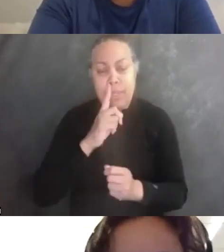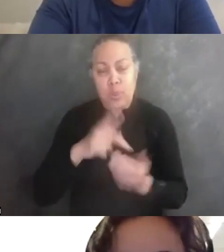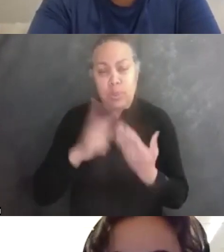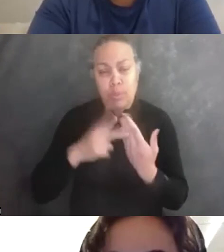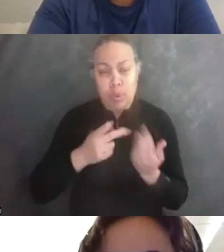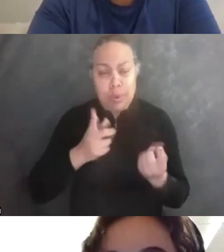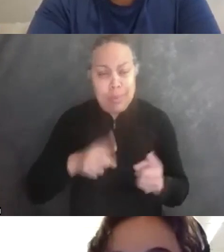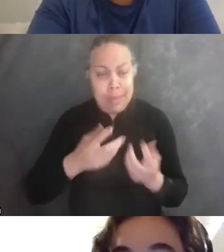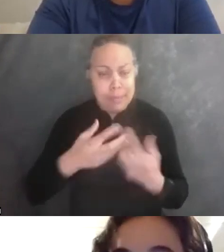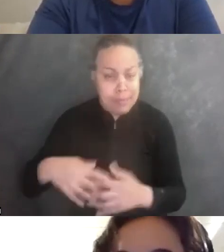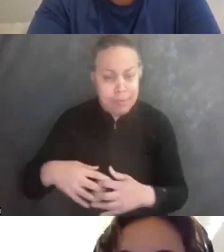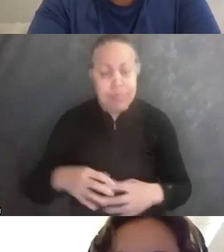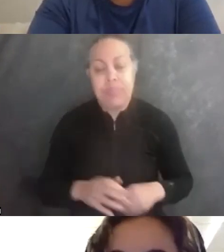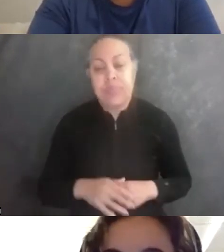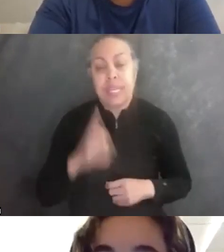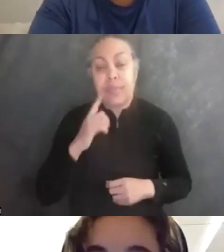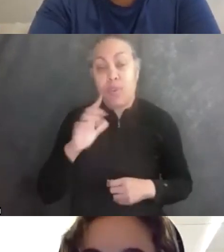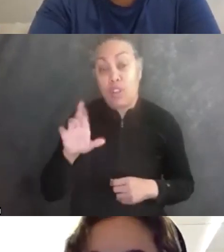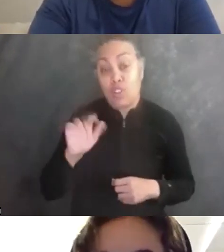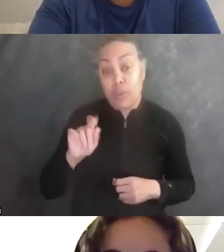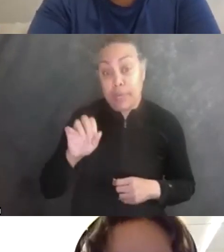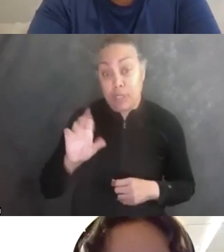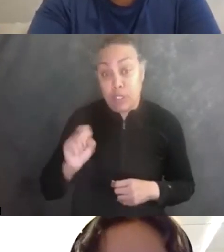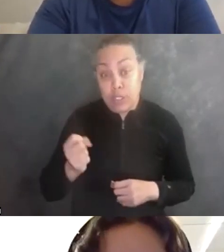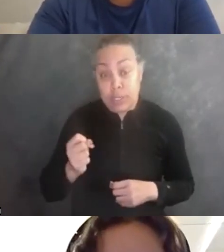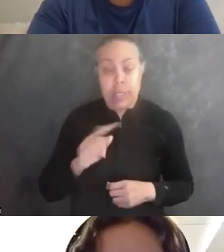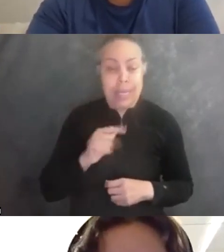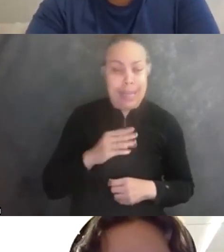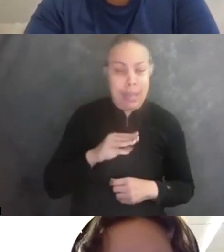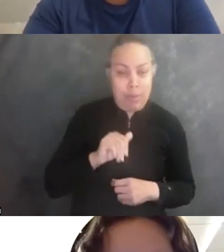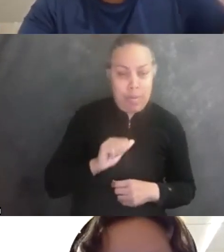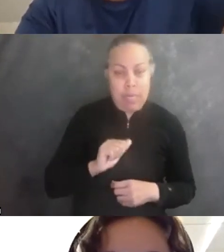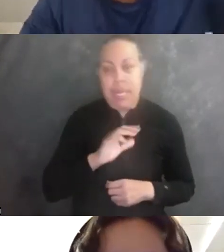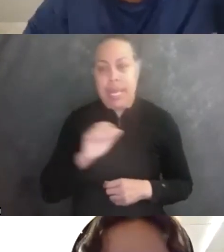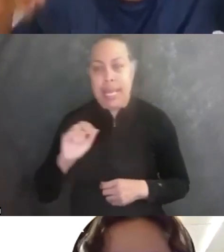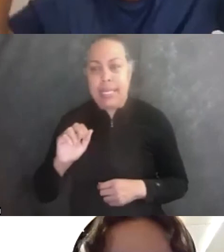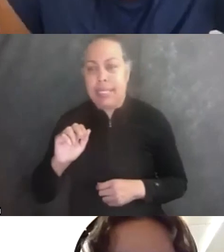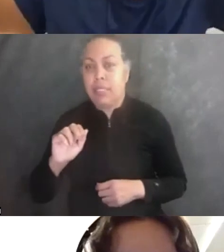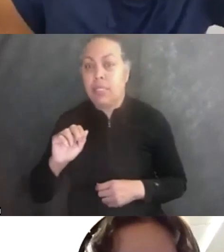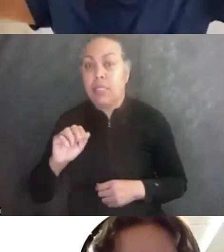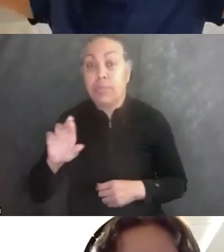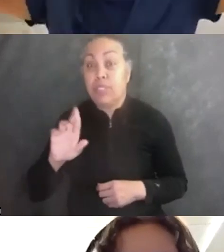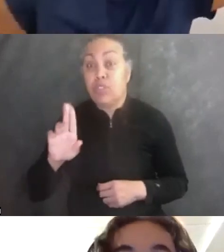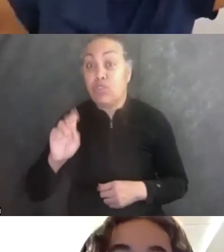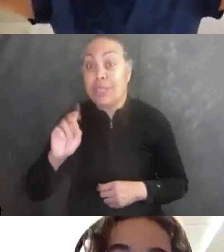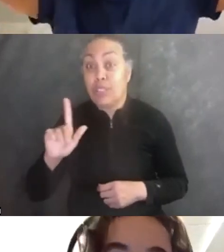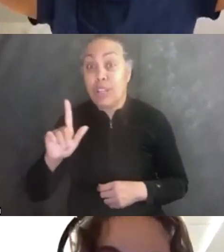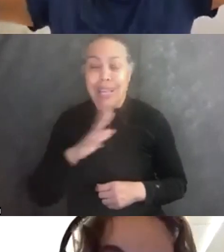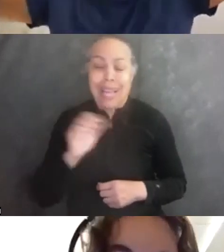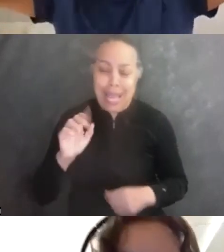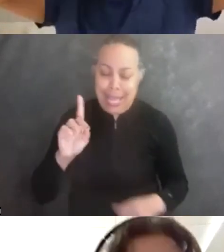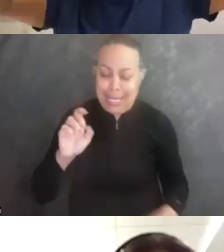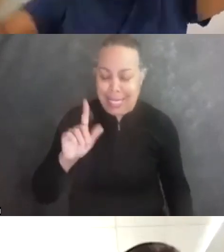and come to life. To the curatorial team, Thelma Golden and Legacy Russell. And as well. Elena. And